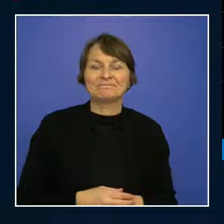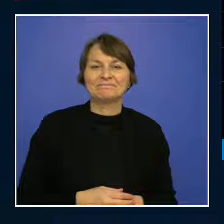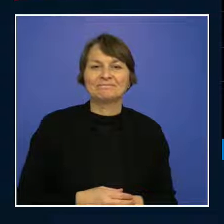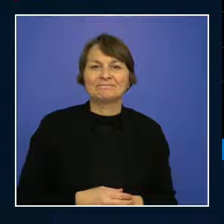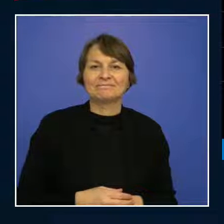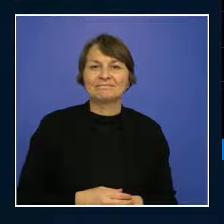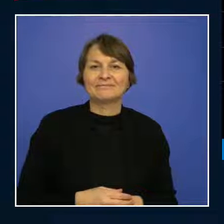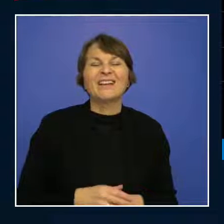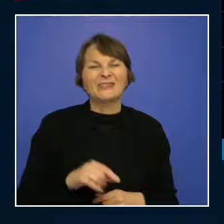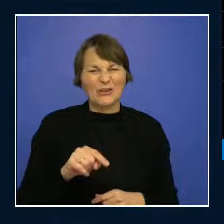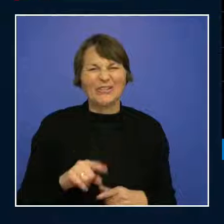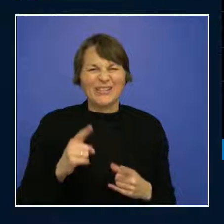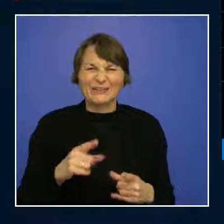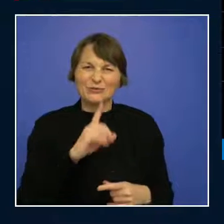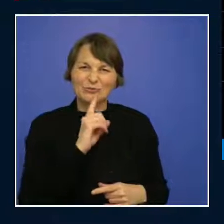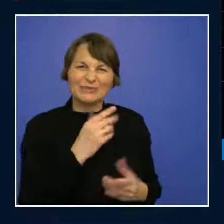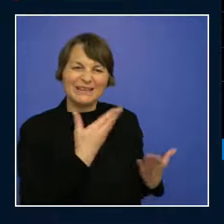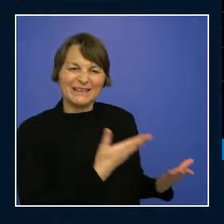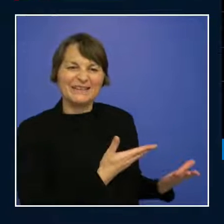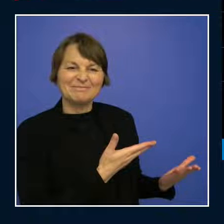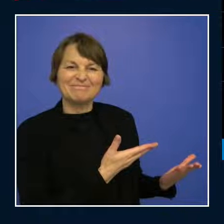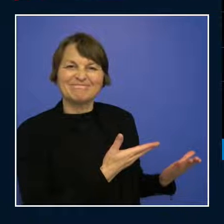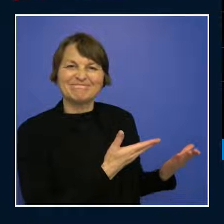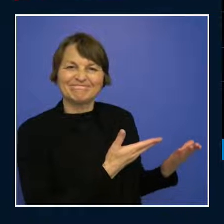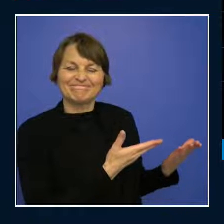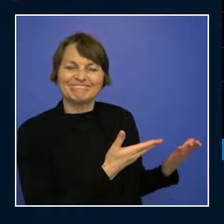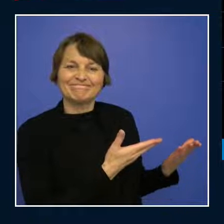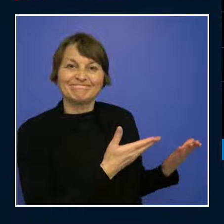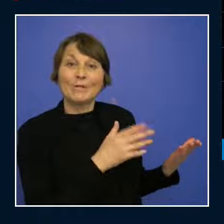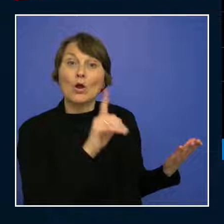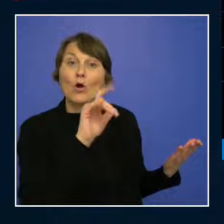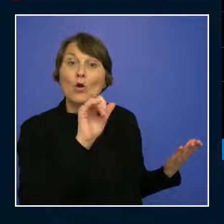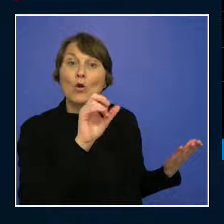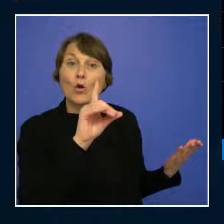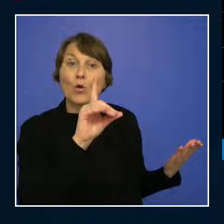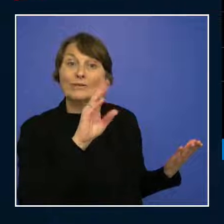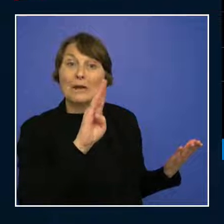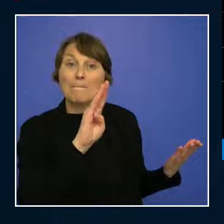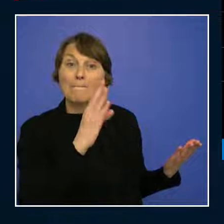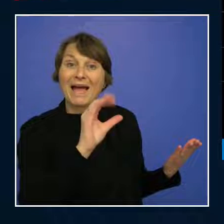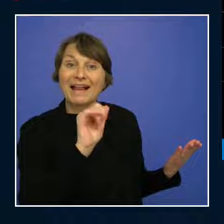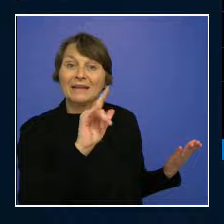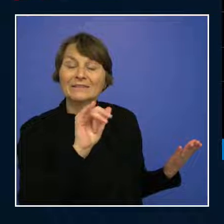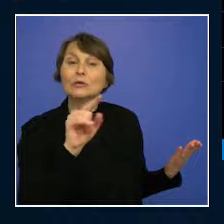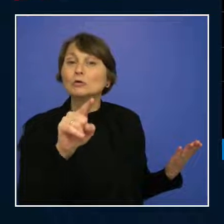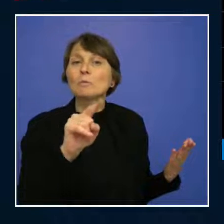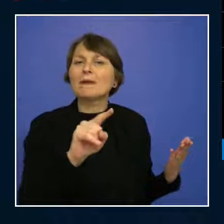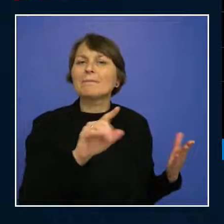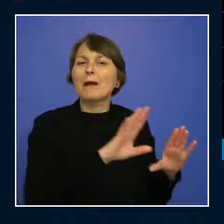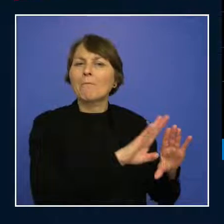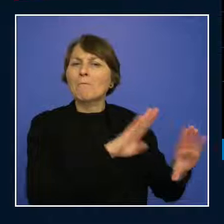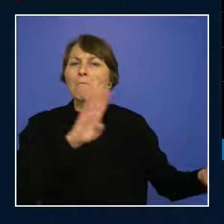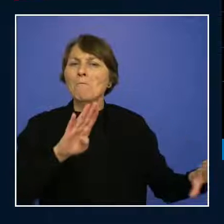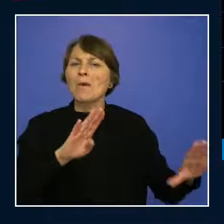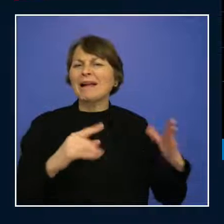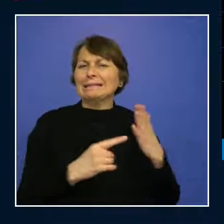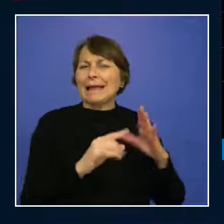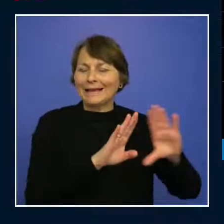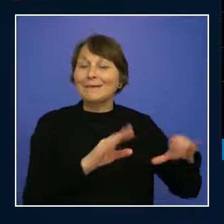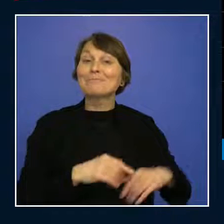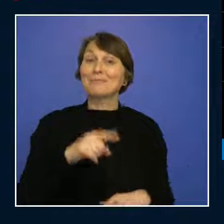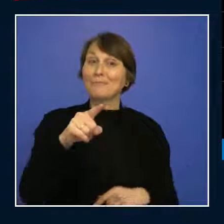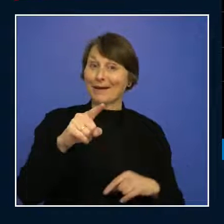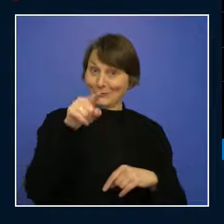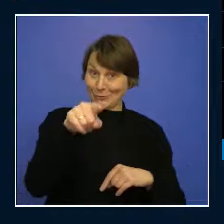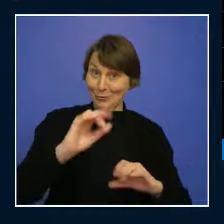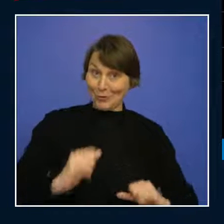that load. If you think about it from a non-technical point of view, it could be that you're moving house and you invite some friends and family round